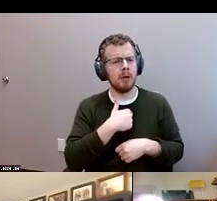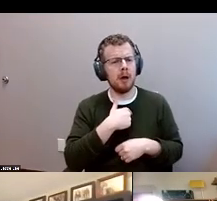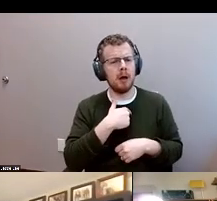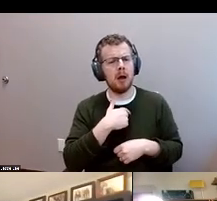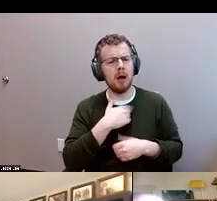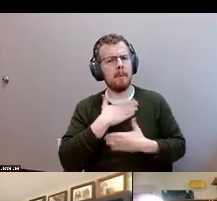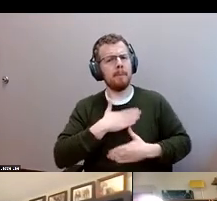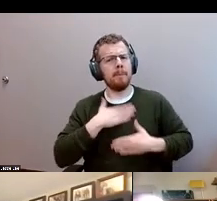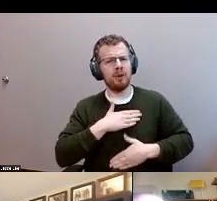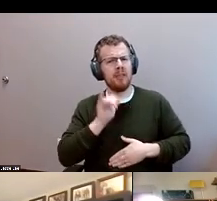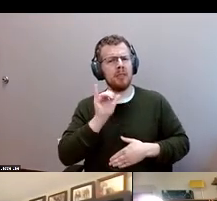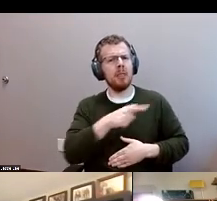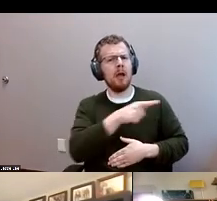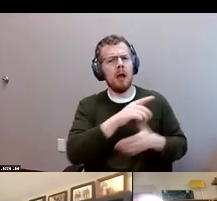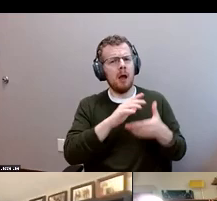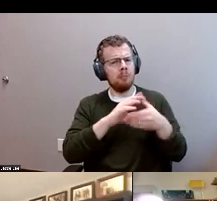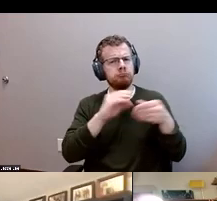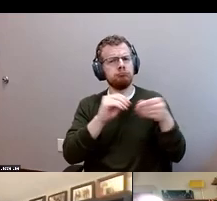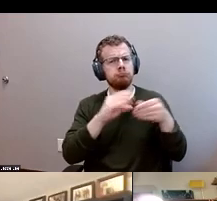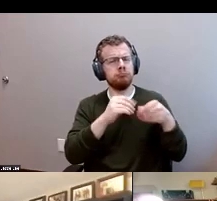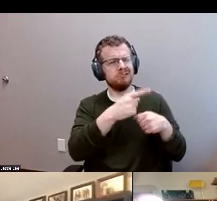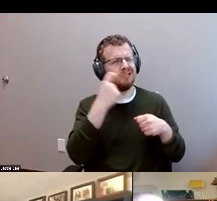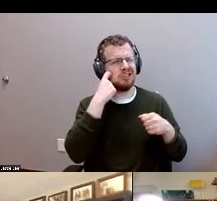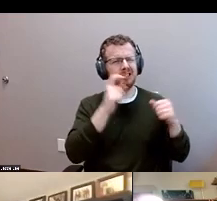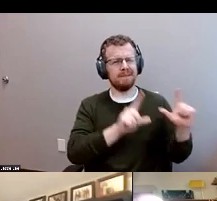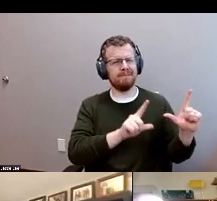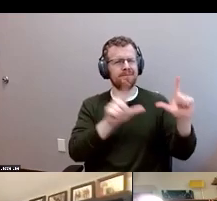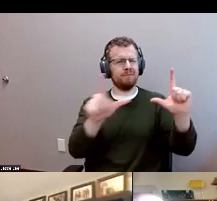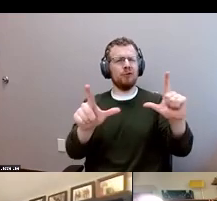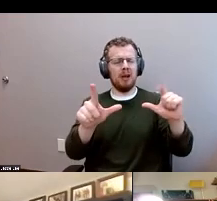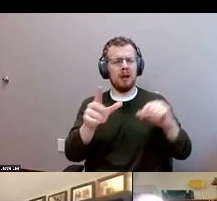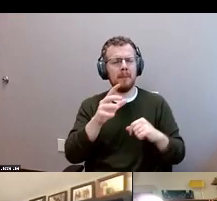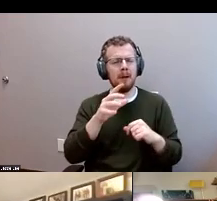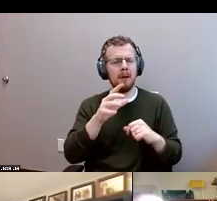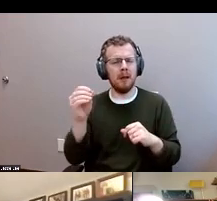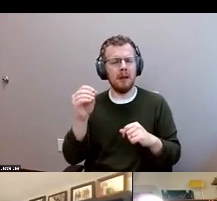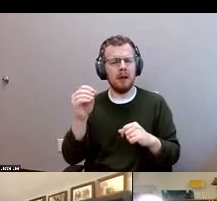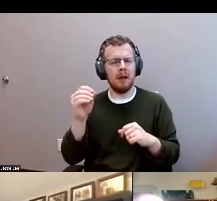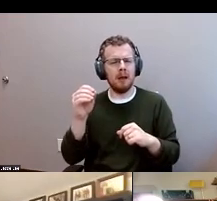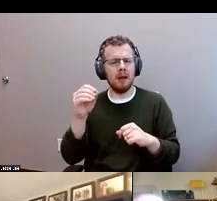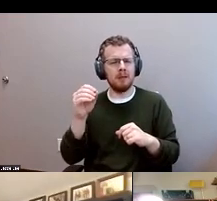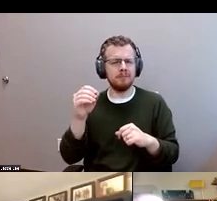framing that that you did and the augmenting of it that